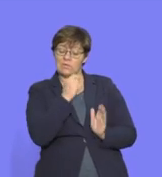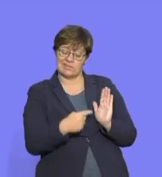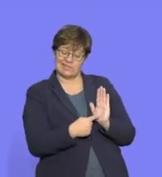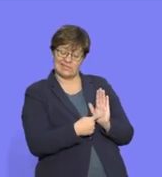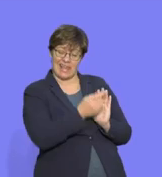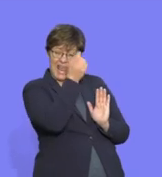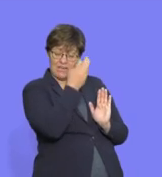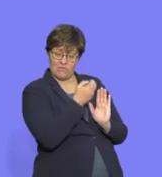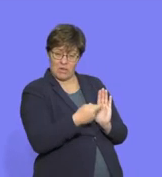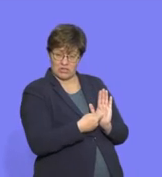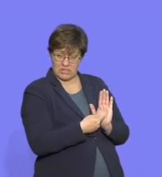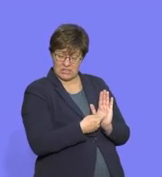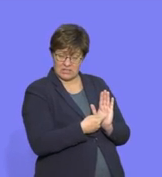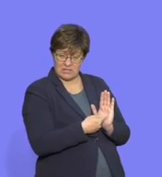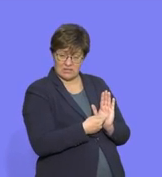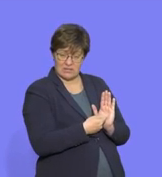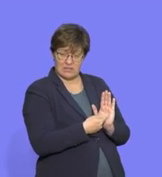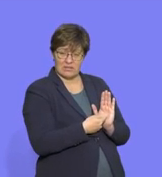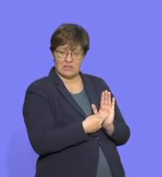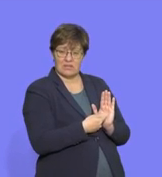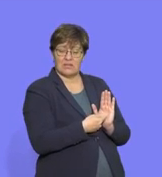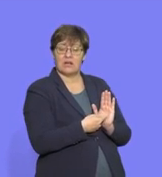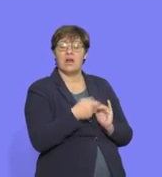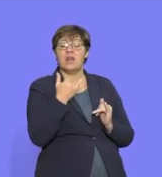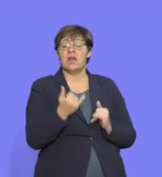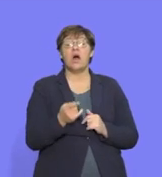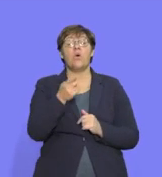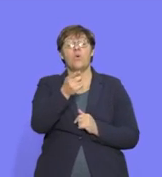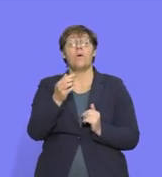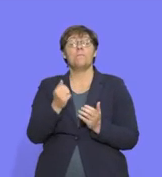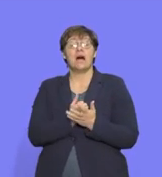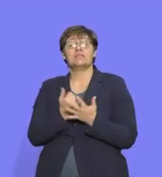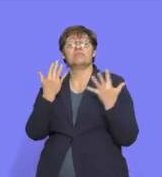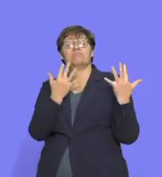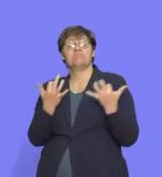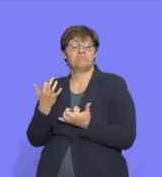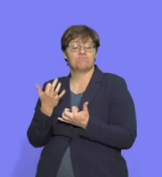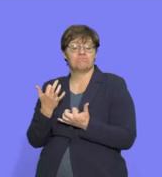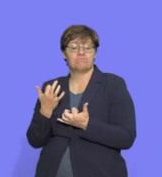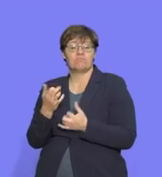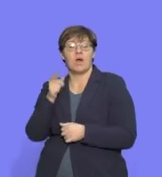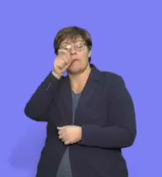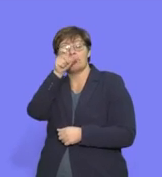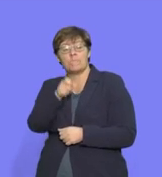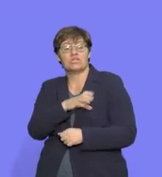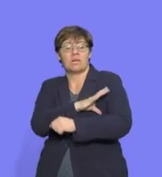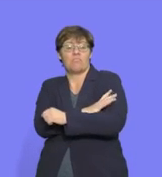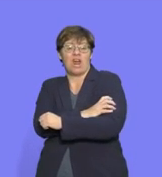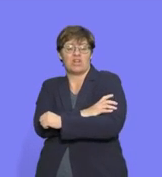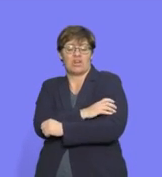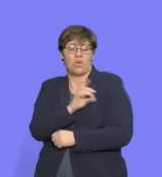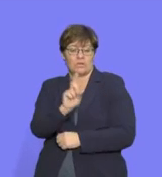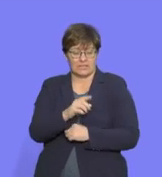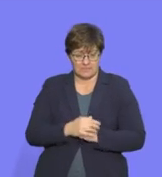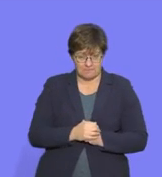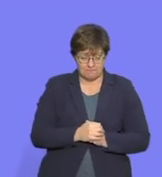information in the diagram, you now have to work out this person's blood pressure. Right,